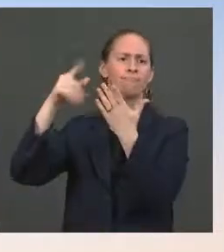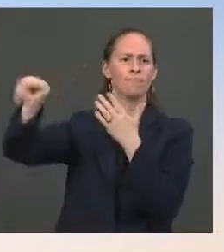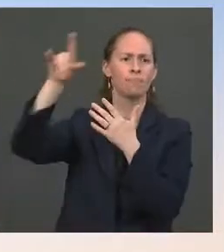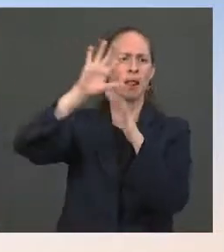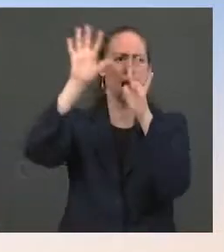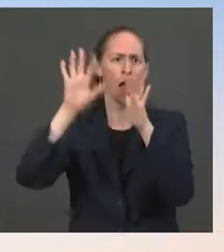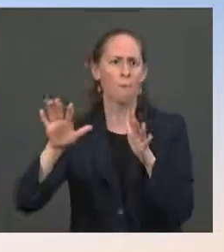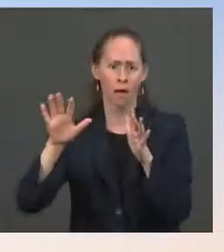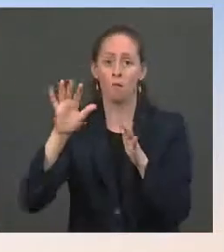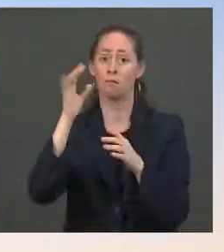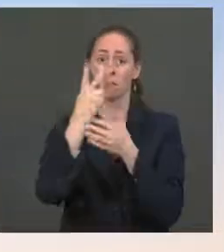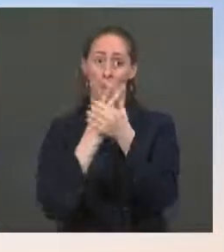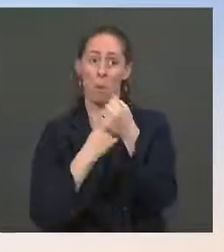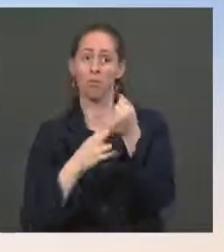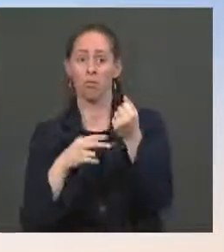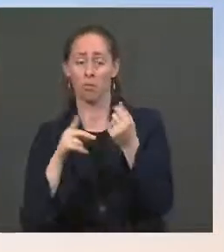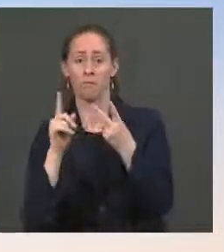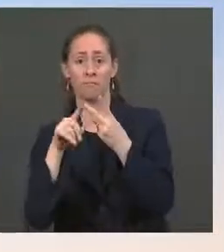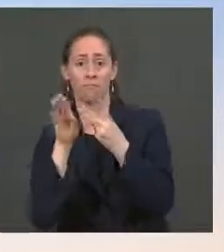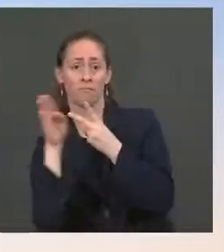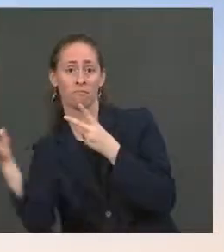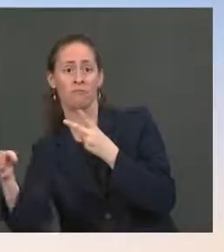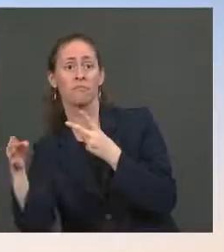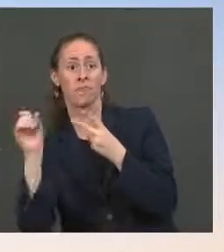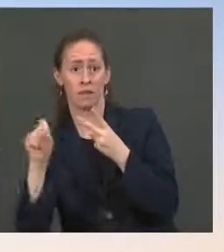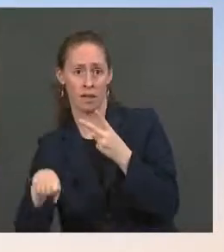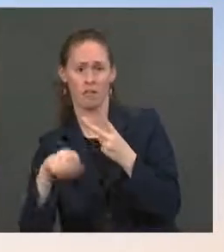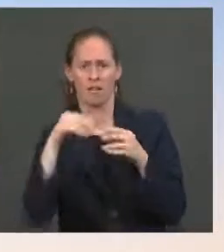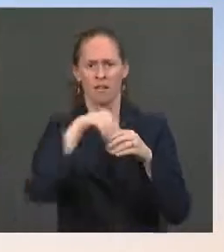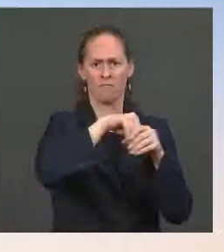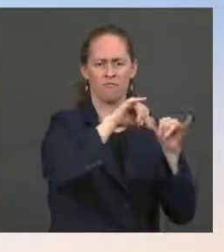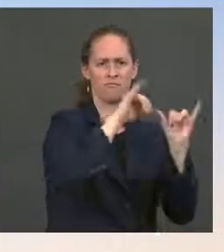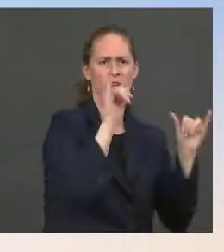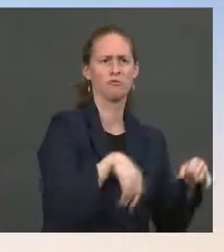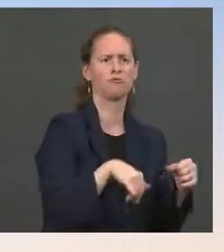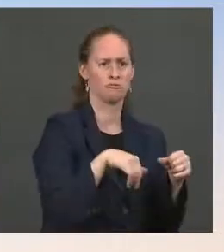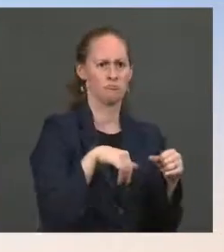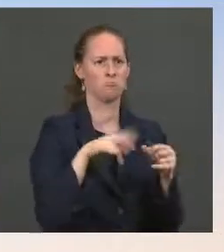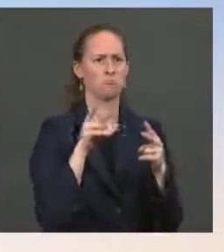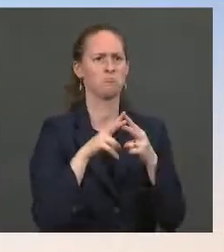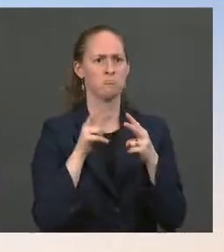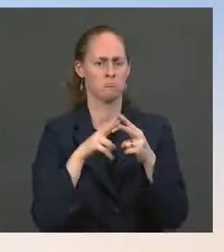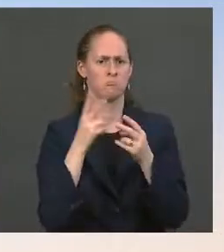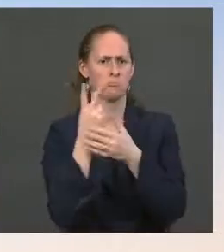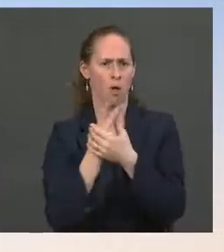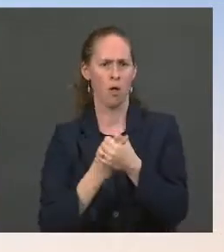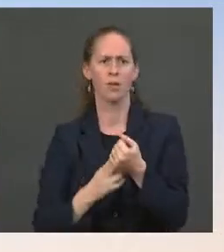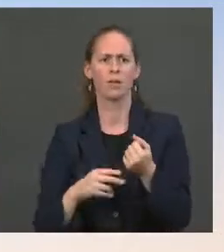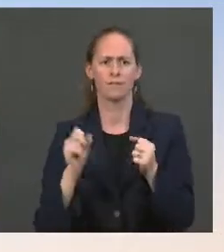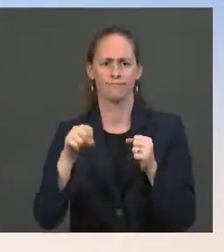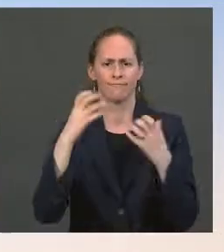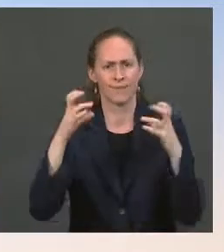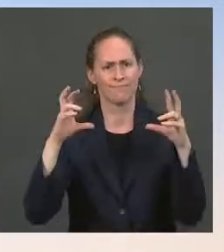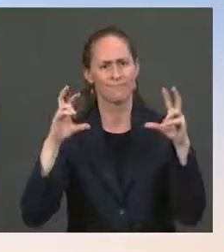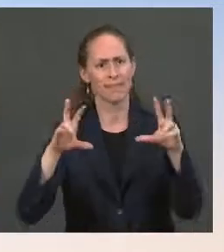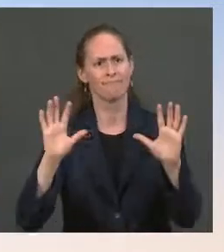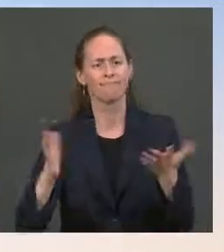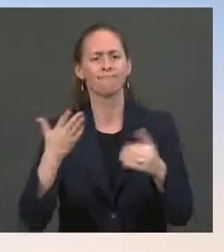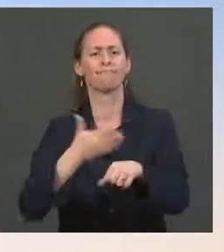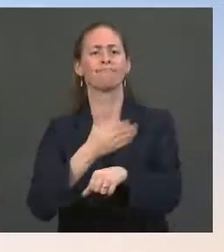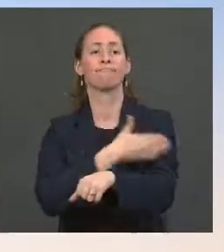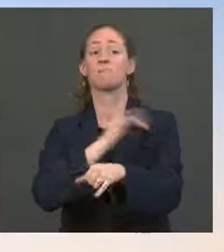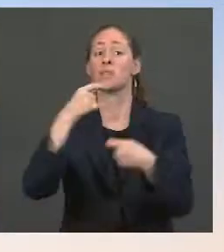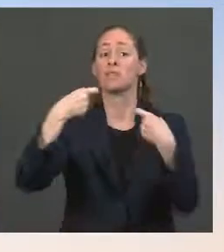reconciliation package as well as the infrastructure package that includes historic investments in electric vehicles, electric vehicle